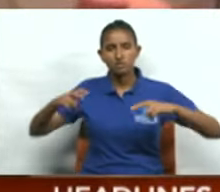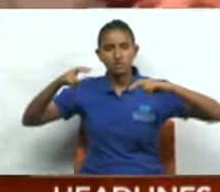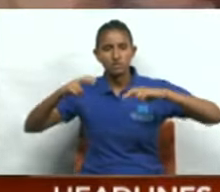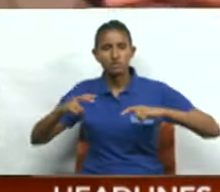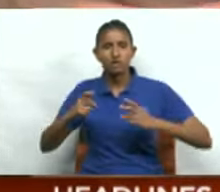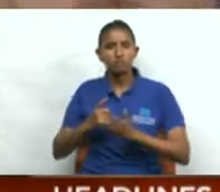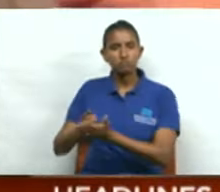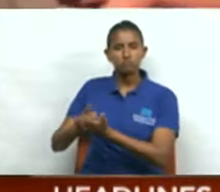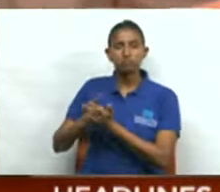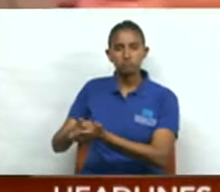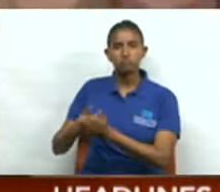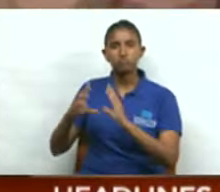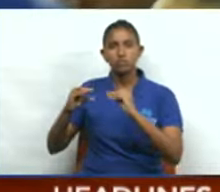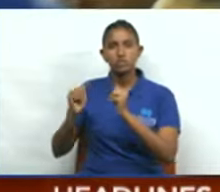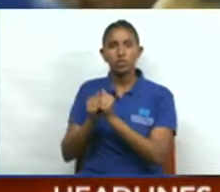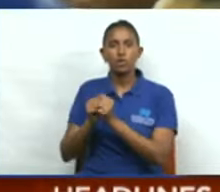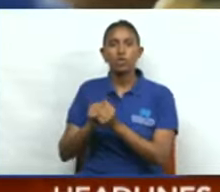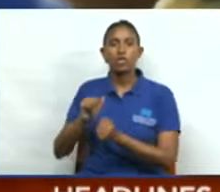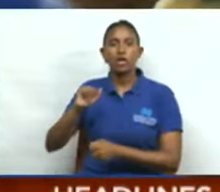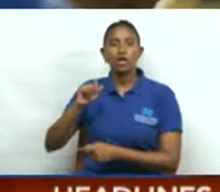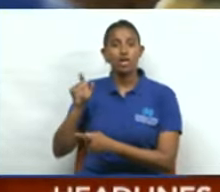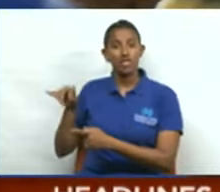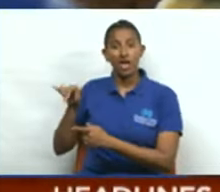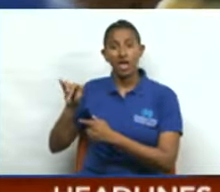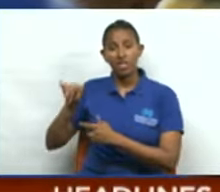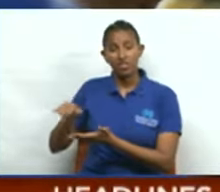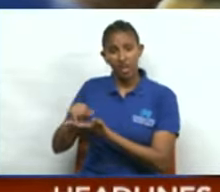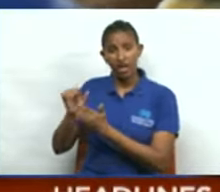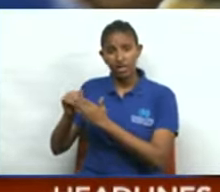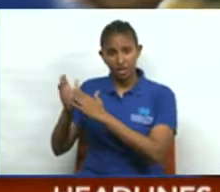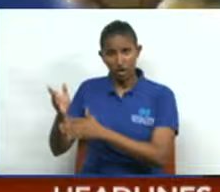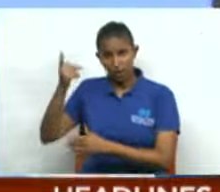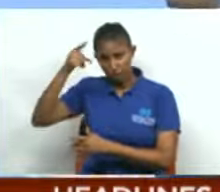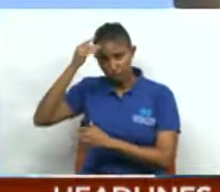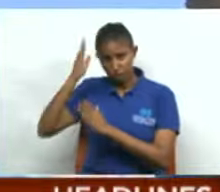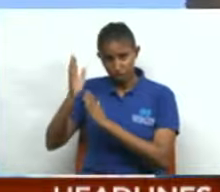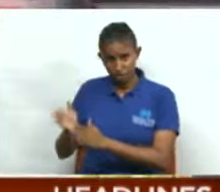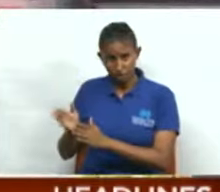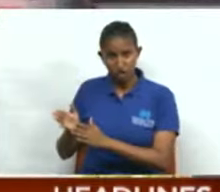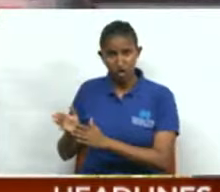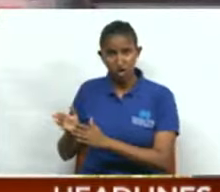country. But they're sitting down with the Shastane.